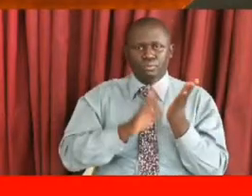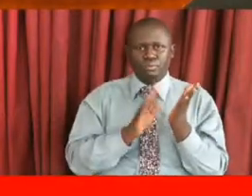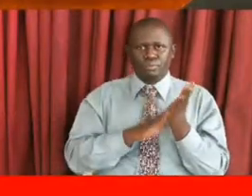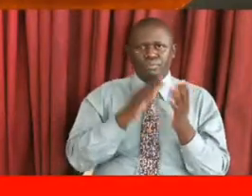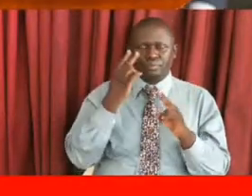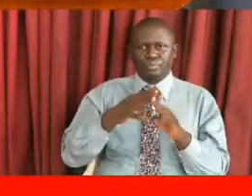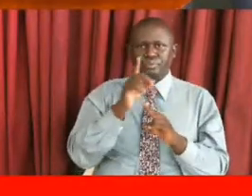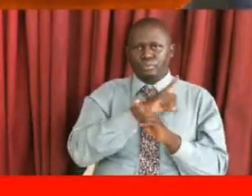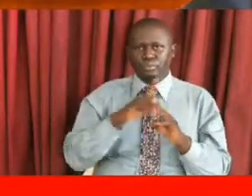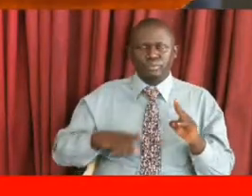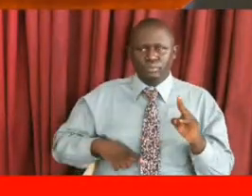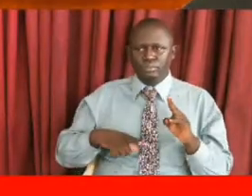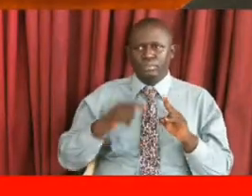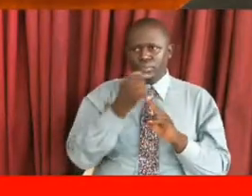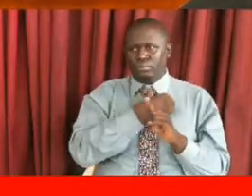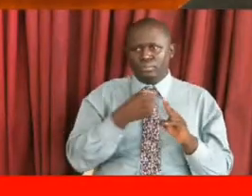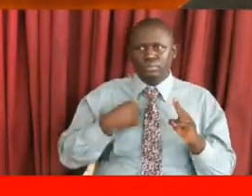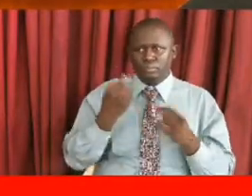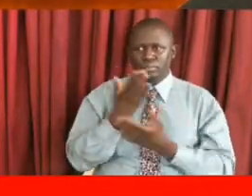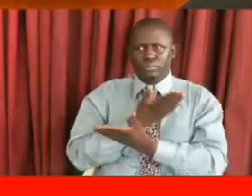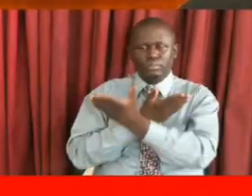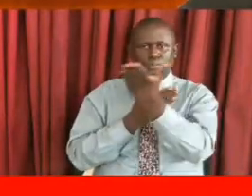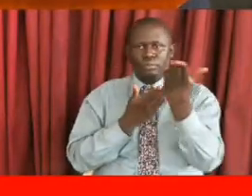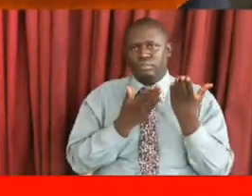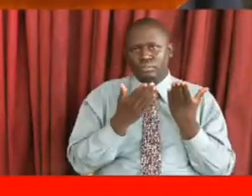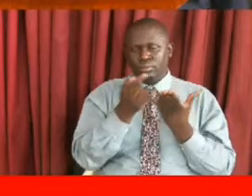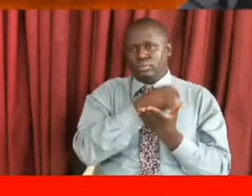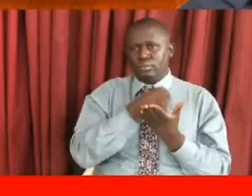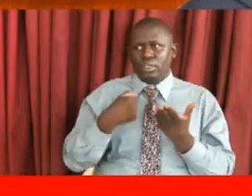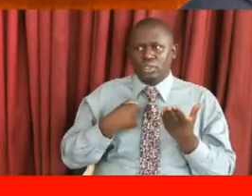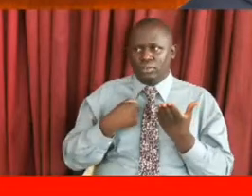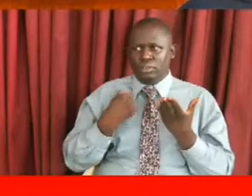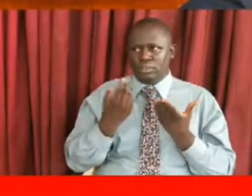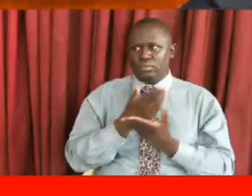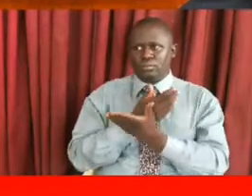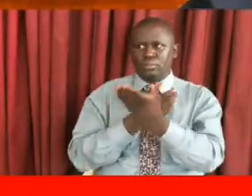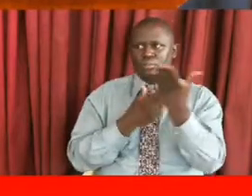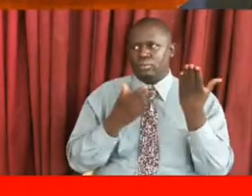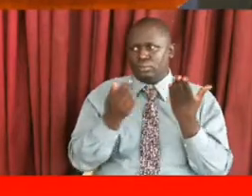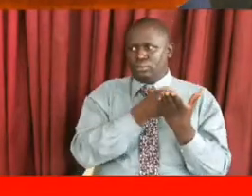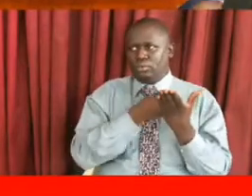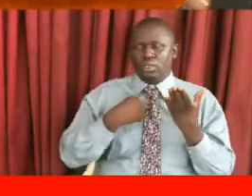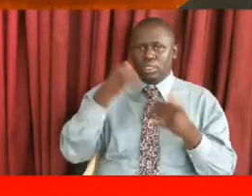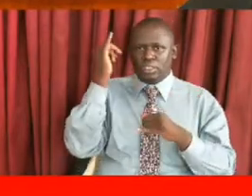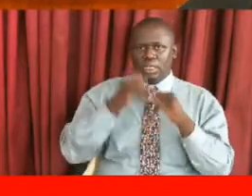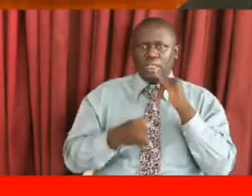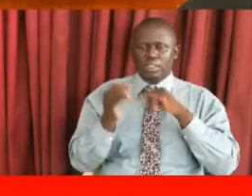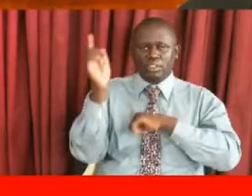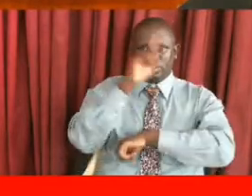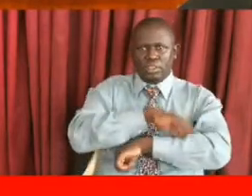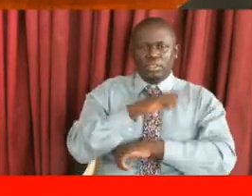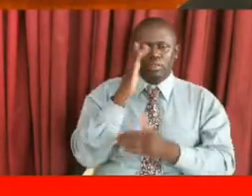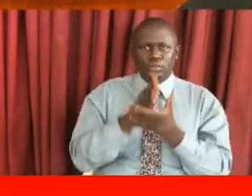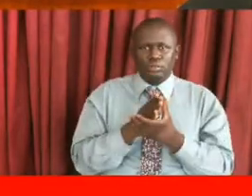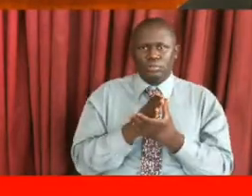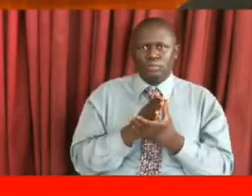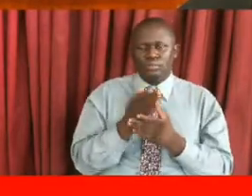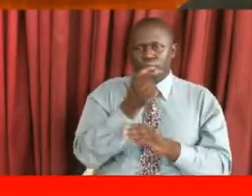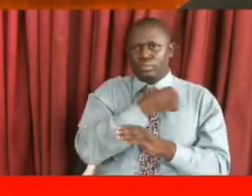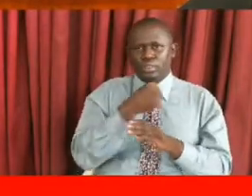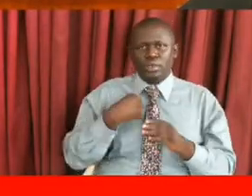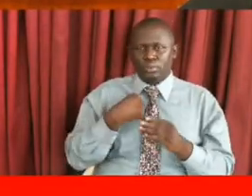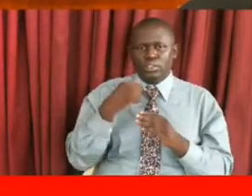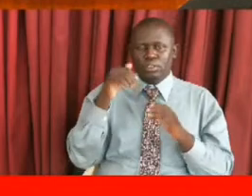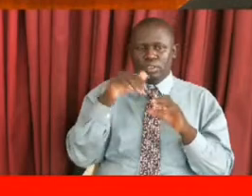Lord are we in the last days are we in the last days we are in the last days are we in the middle of the